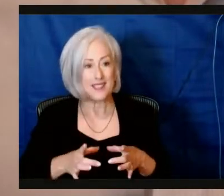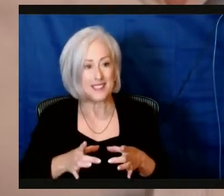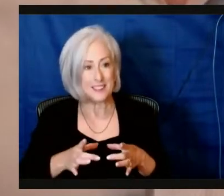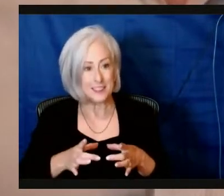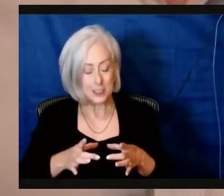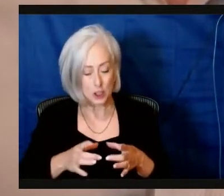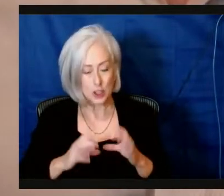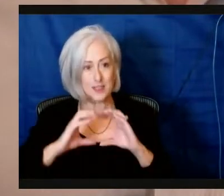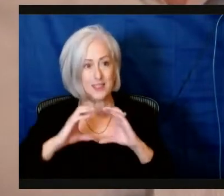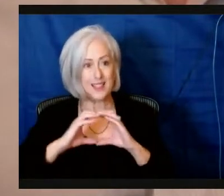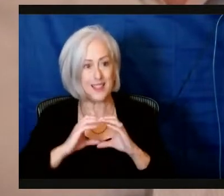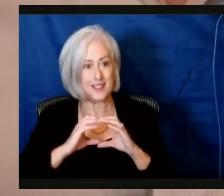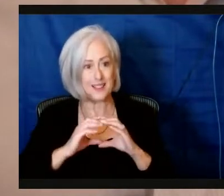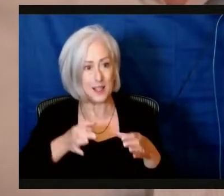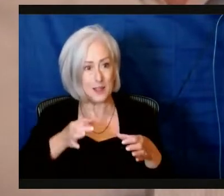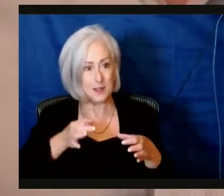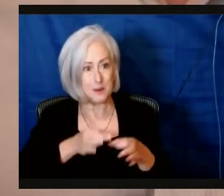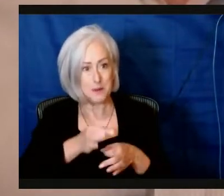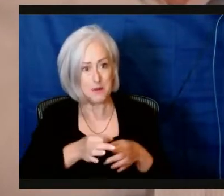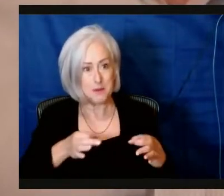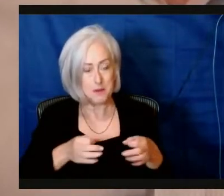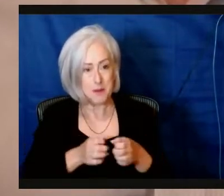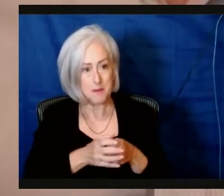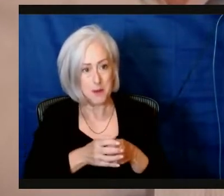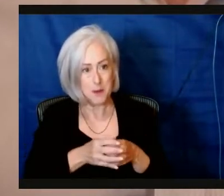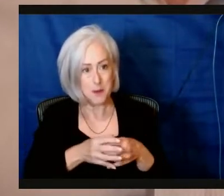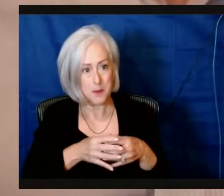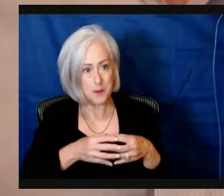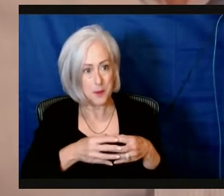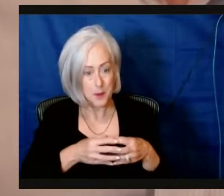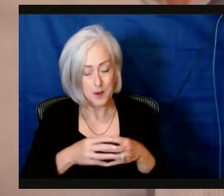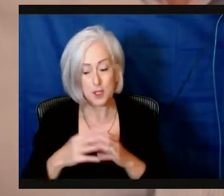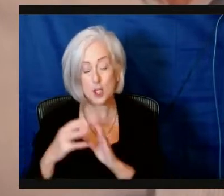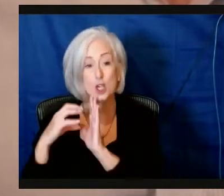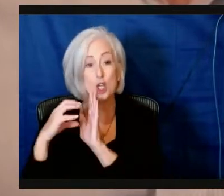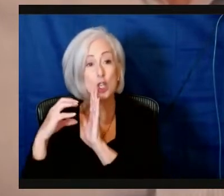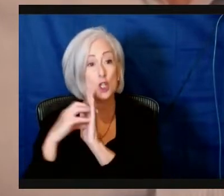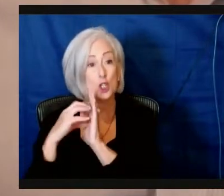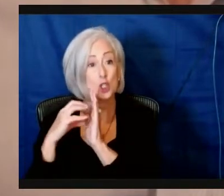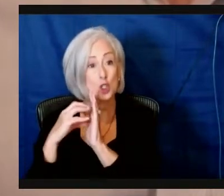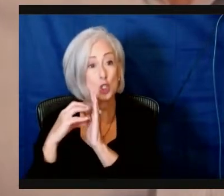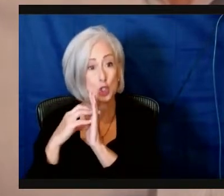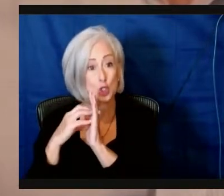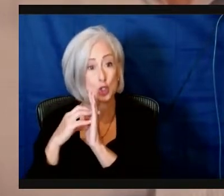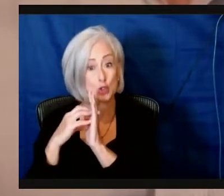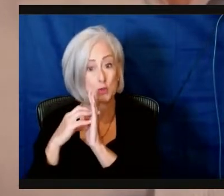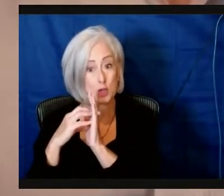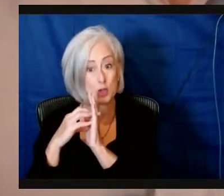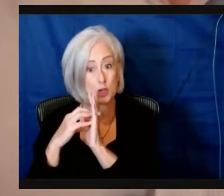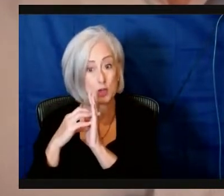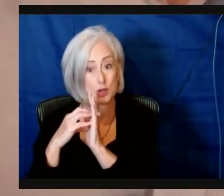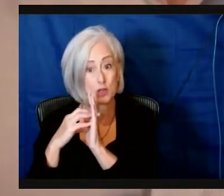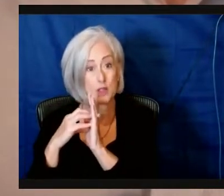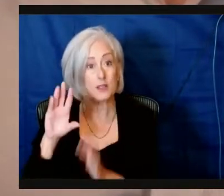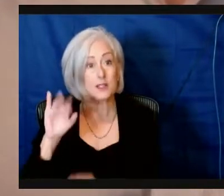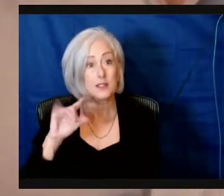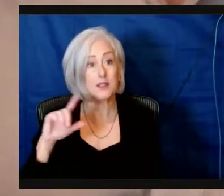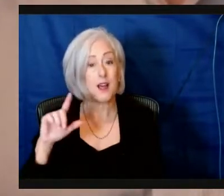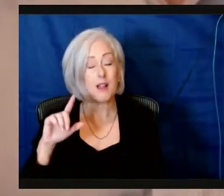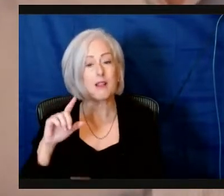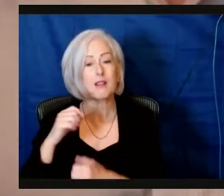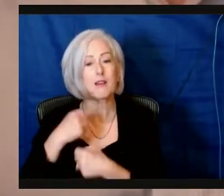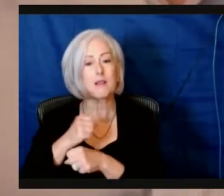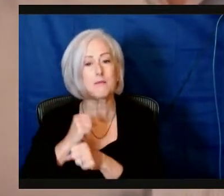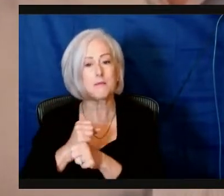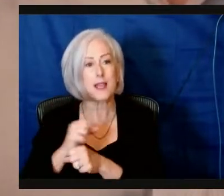very flat. And of course, in a tumor, the cells form spheroids, and this is